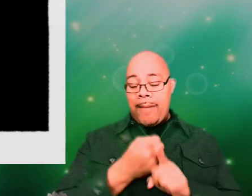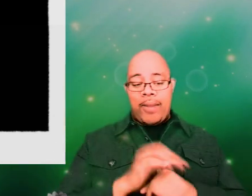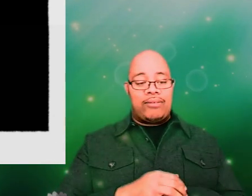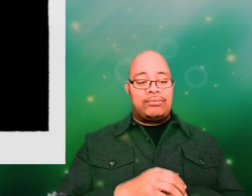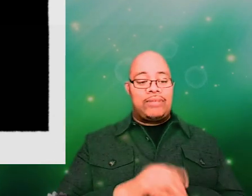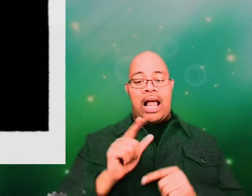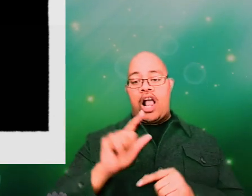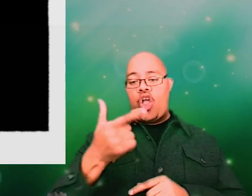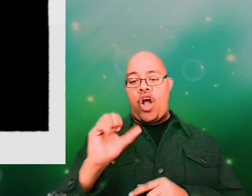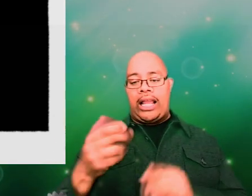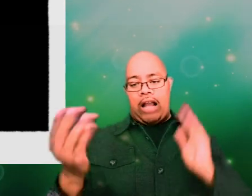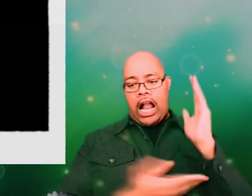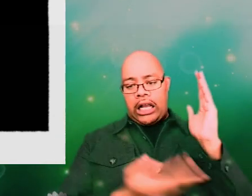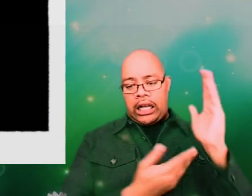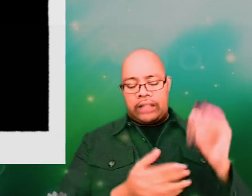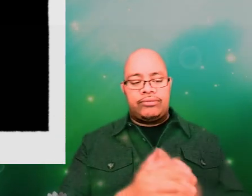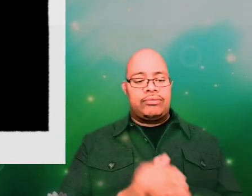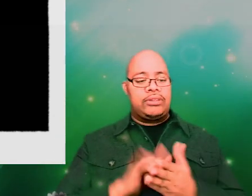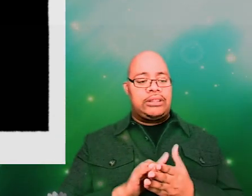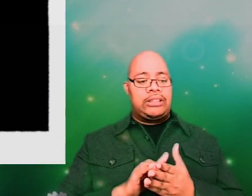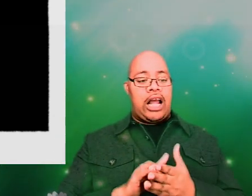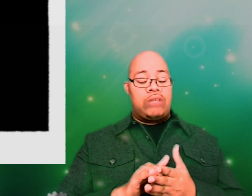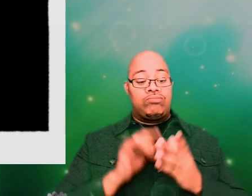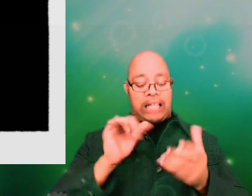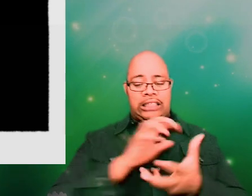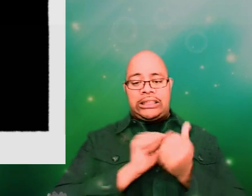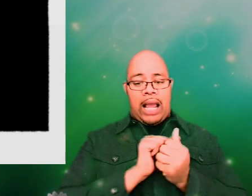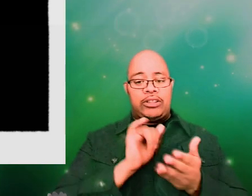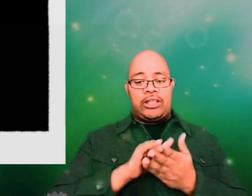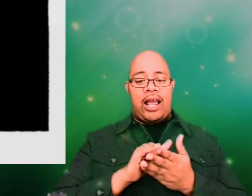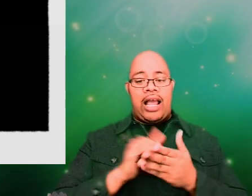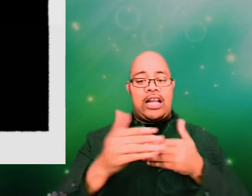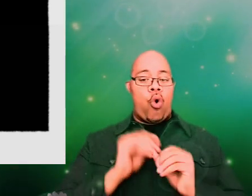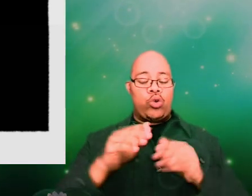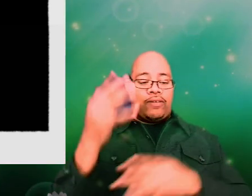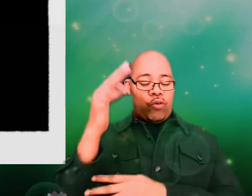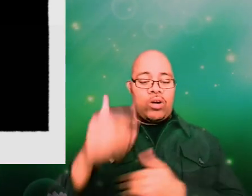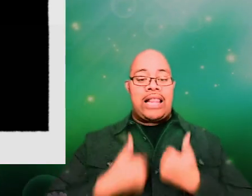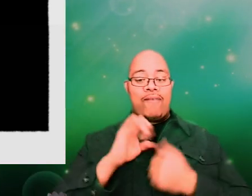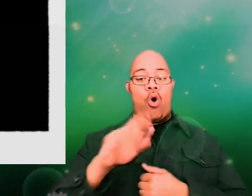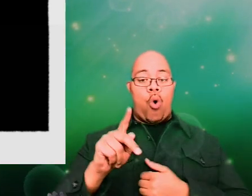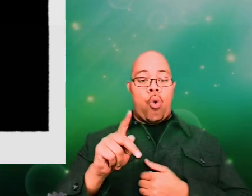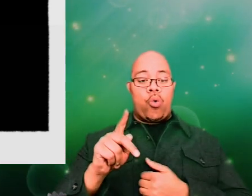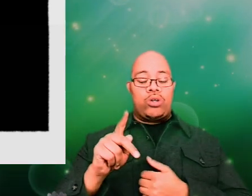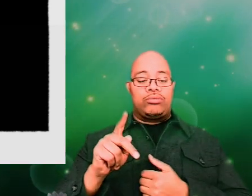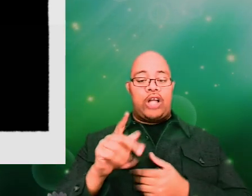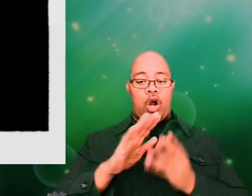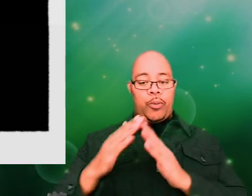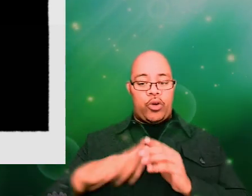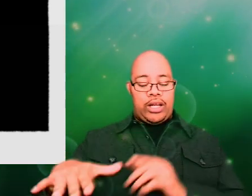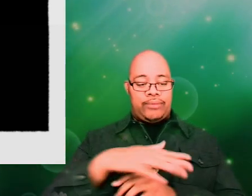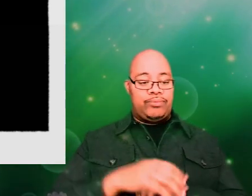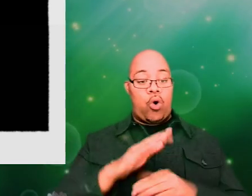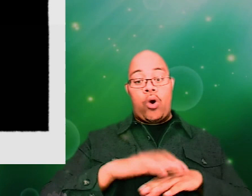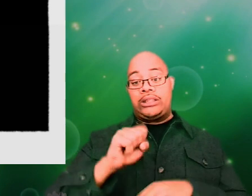logging. These disruptive events can damage a maritime forest live oak tree climax community. On